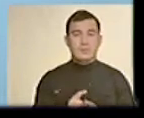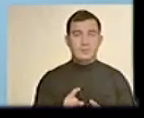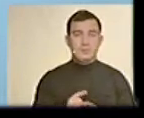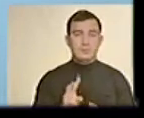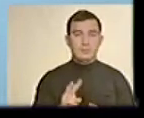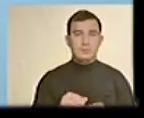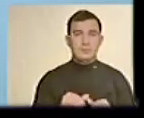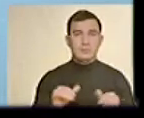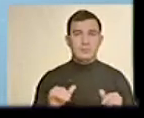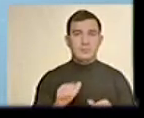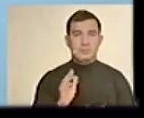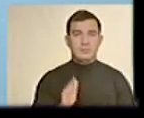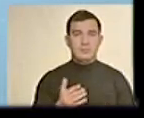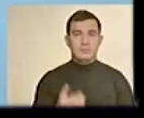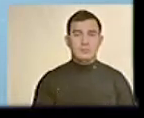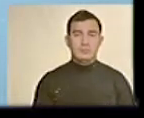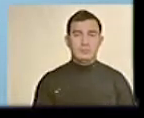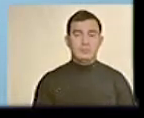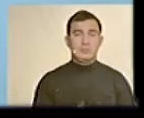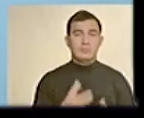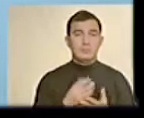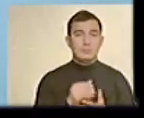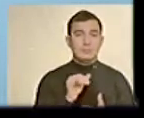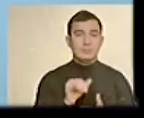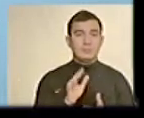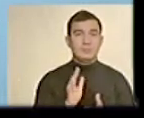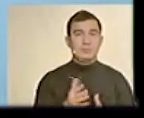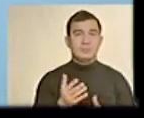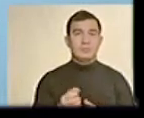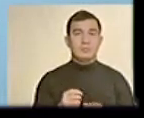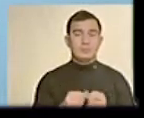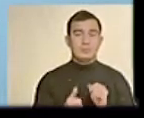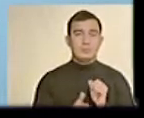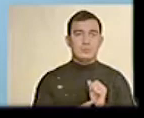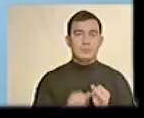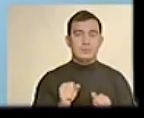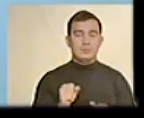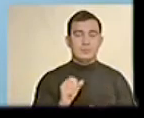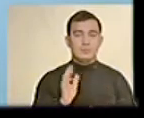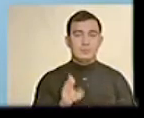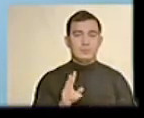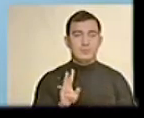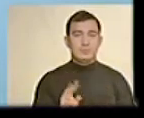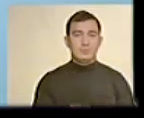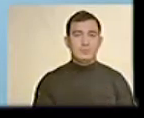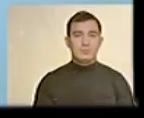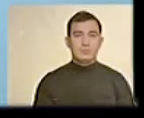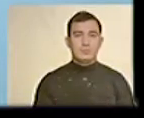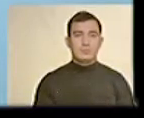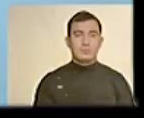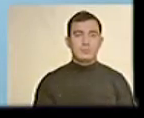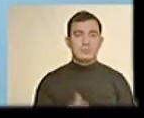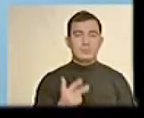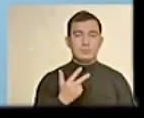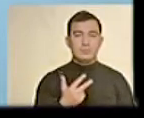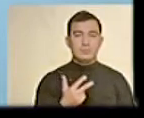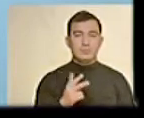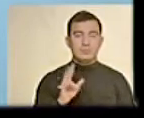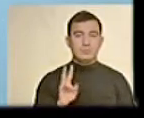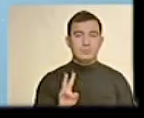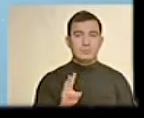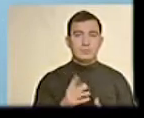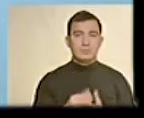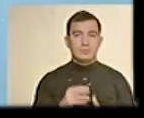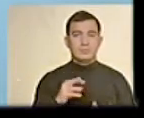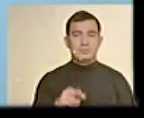kvadratga oshiramiz. Va natijada 16 a kvadrat hosil bo'ladi. 3 n kvadrat m